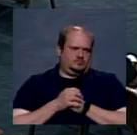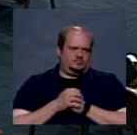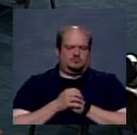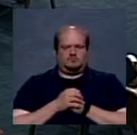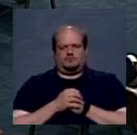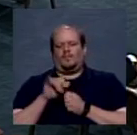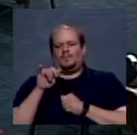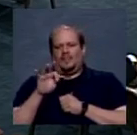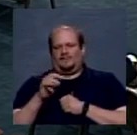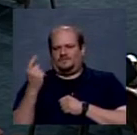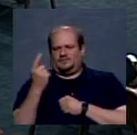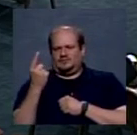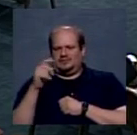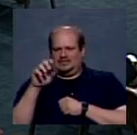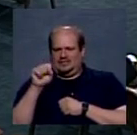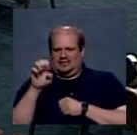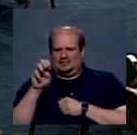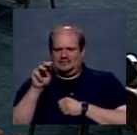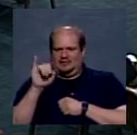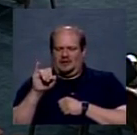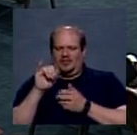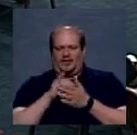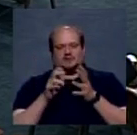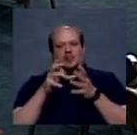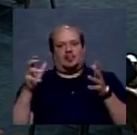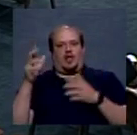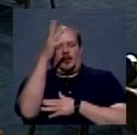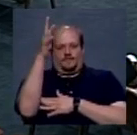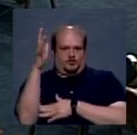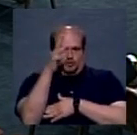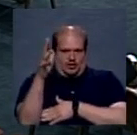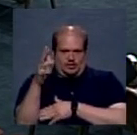If it's semi-length, that's a whole lot of trees.